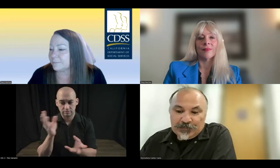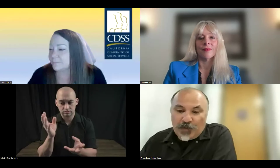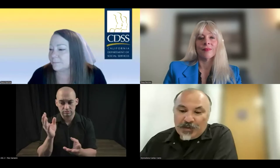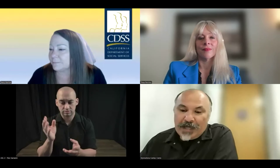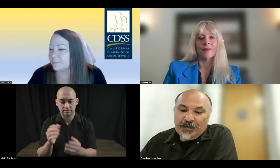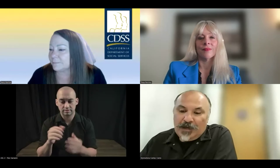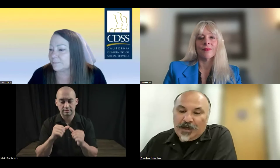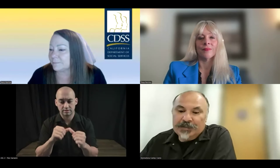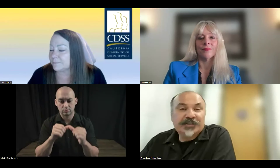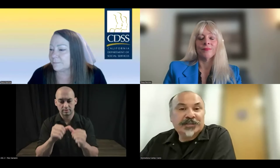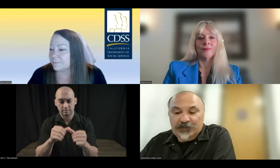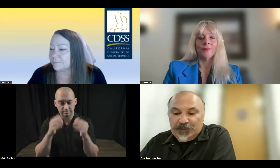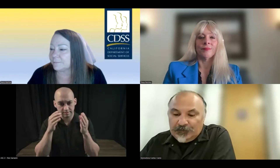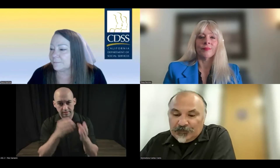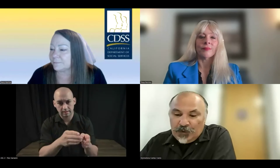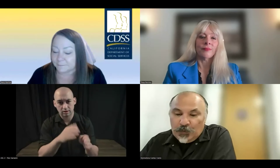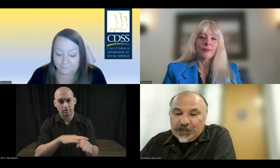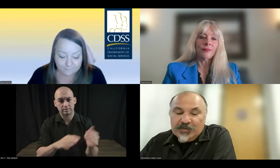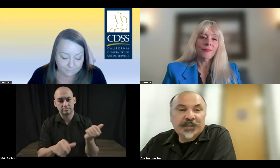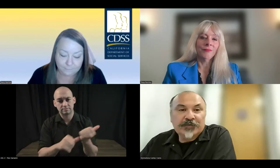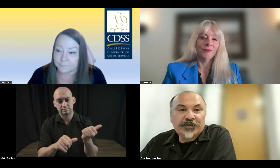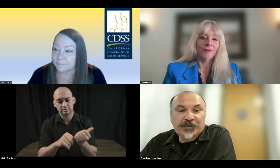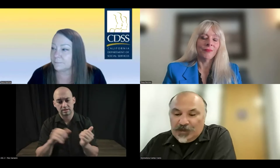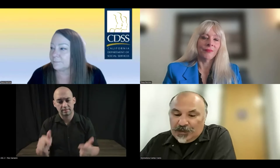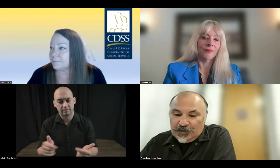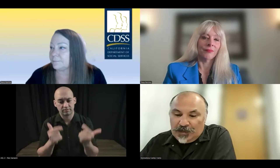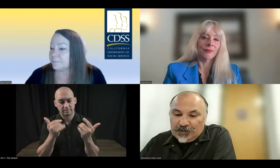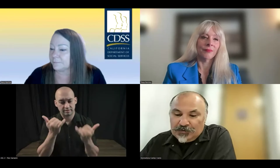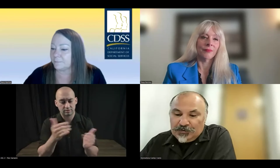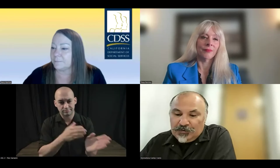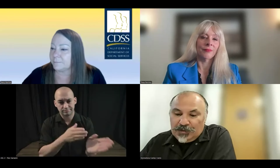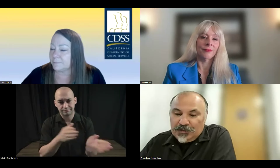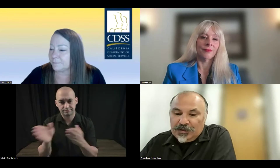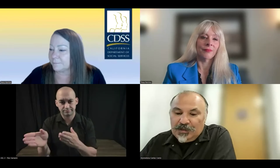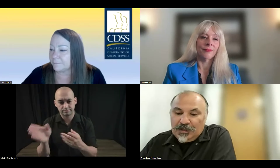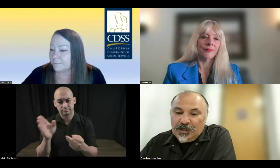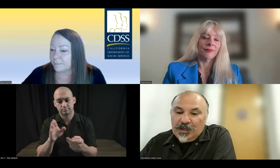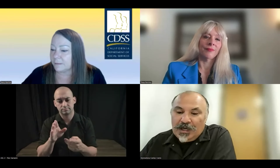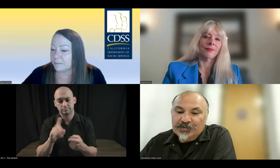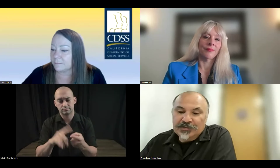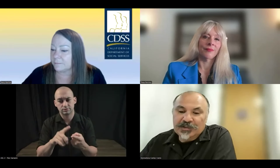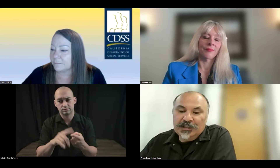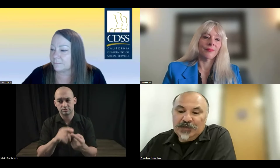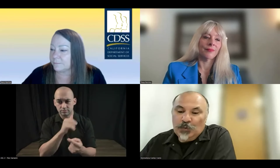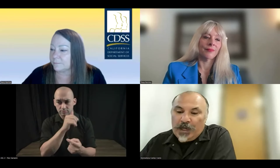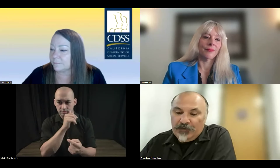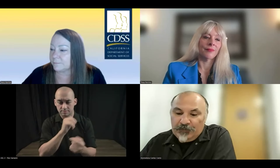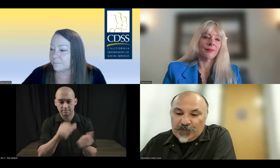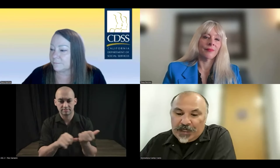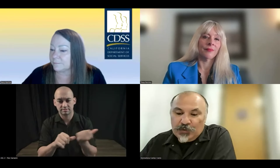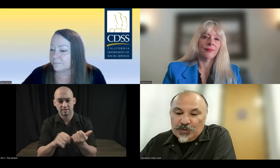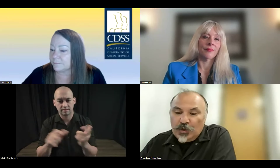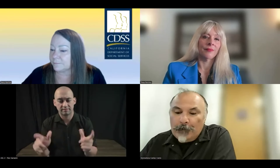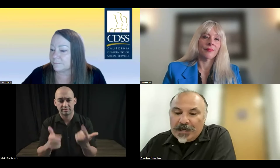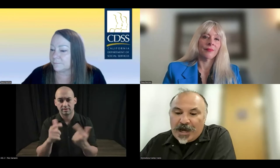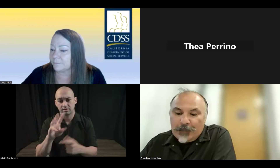Continuing the spotlight on assisted living, we now shift to the assisted living waiver,